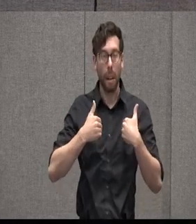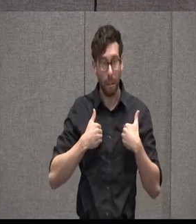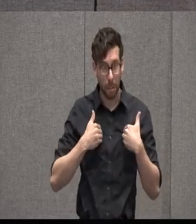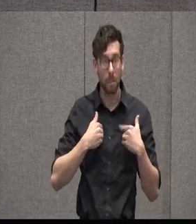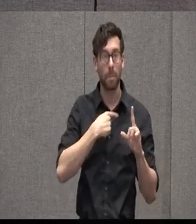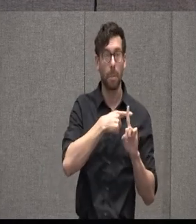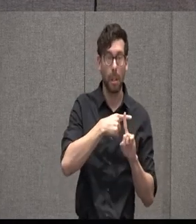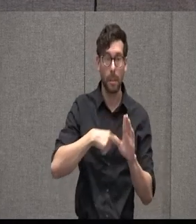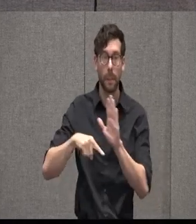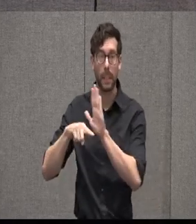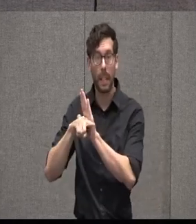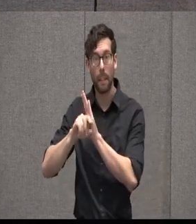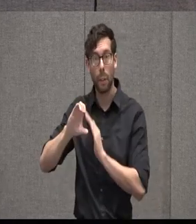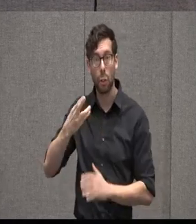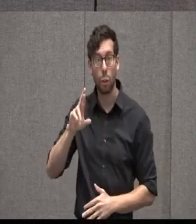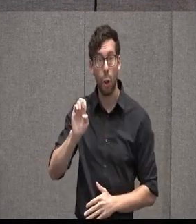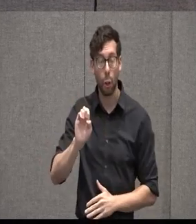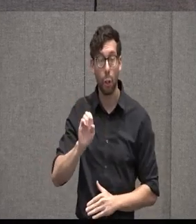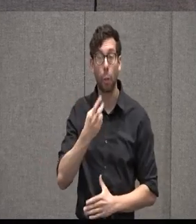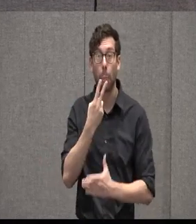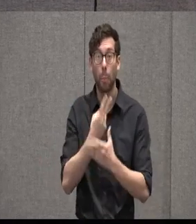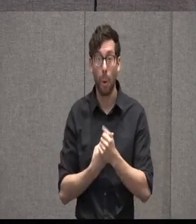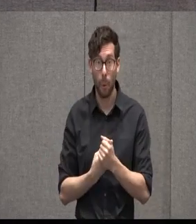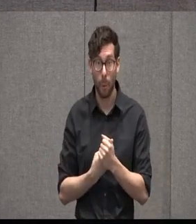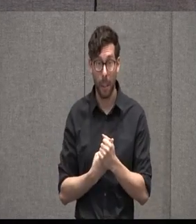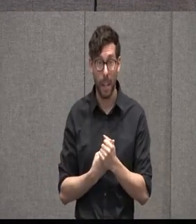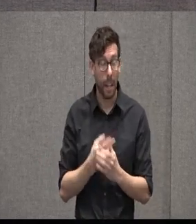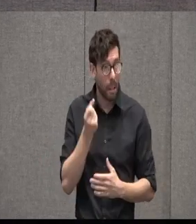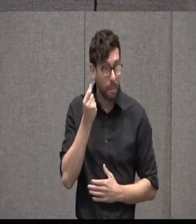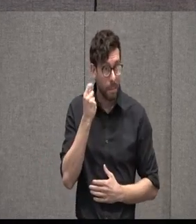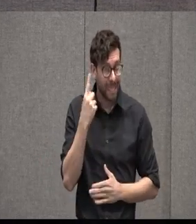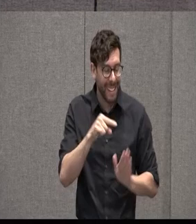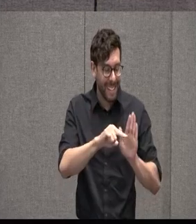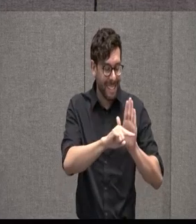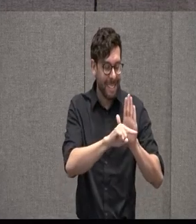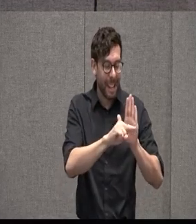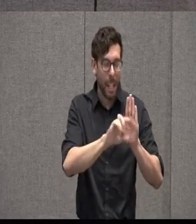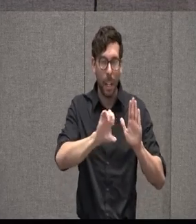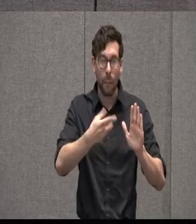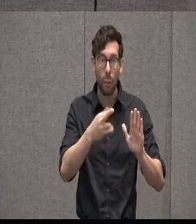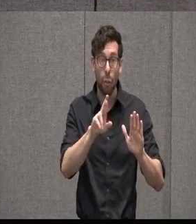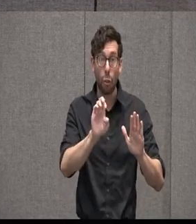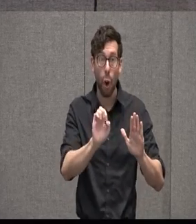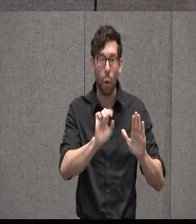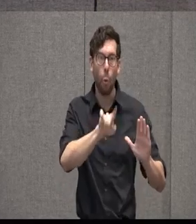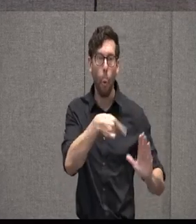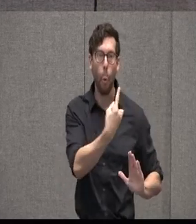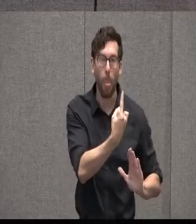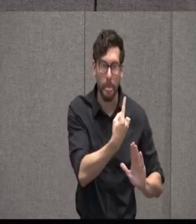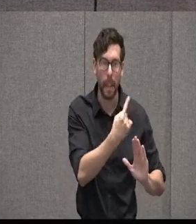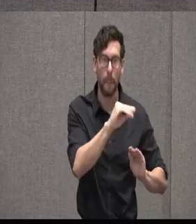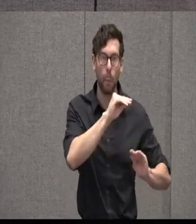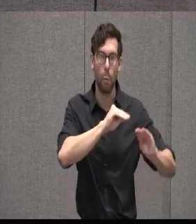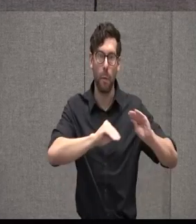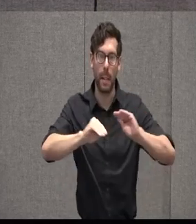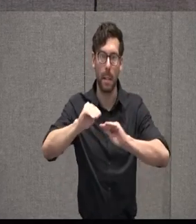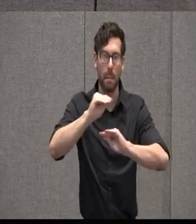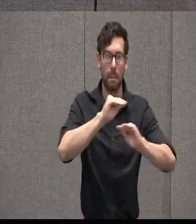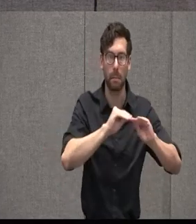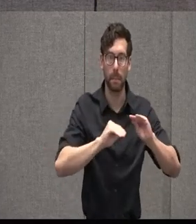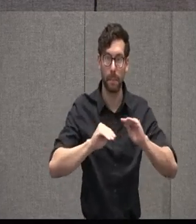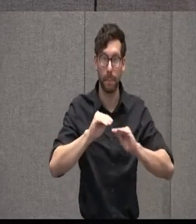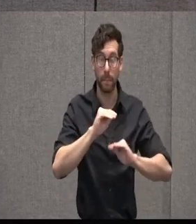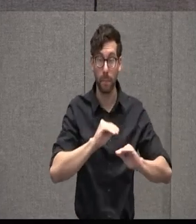this, it's the negative charges that can move. So I'm trying to get the